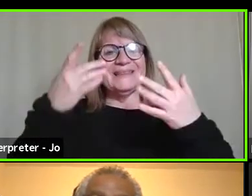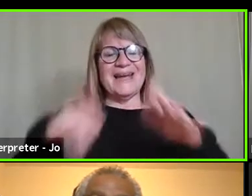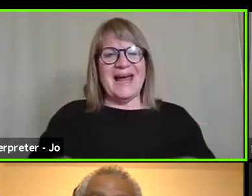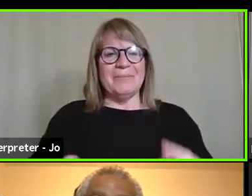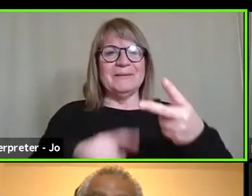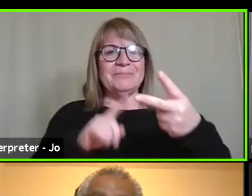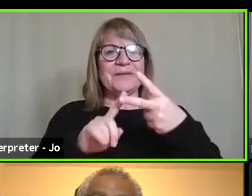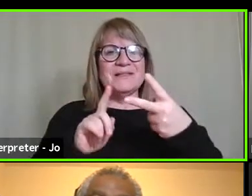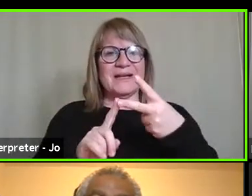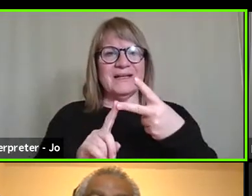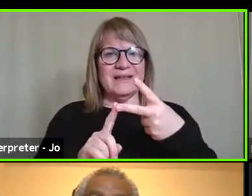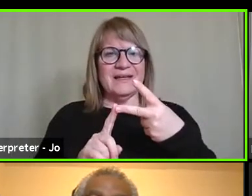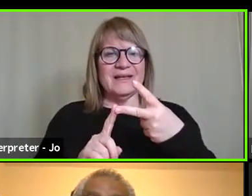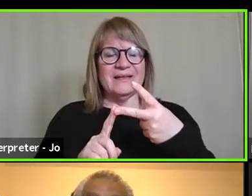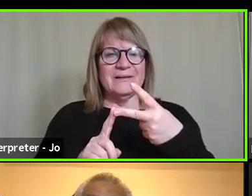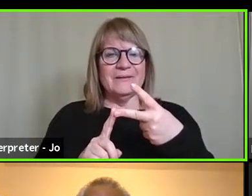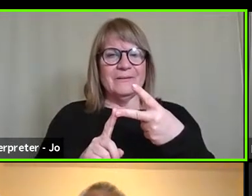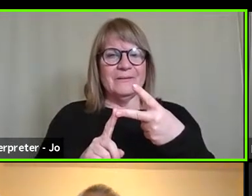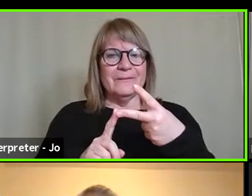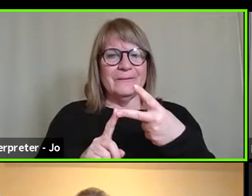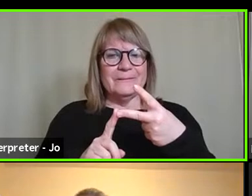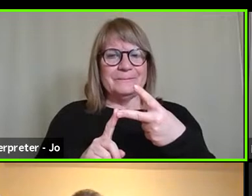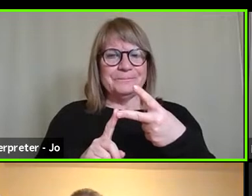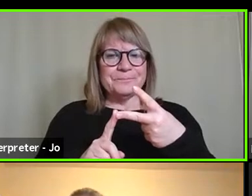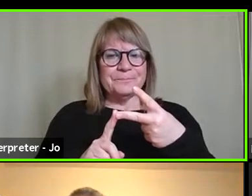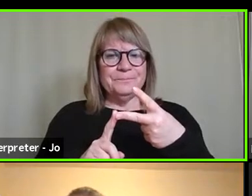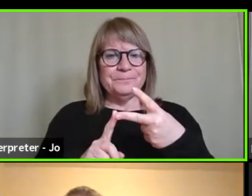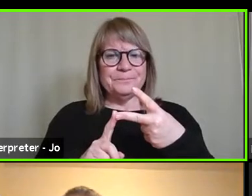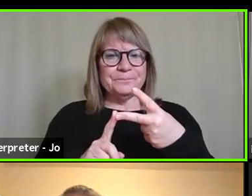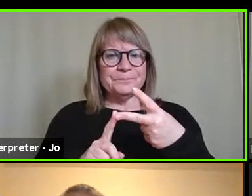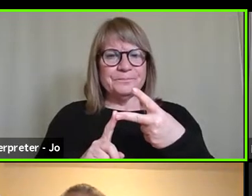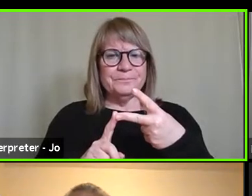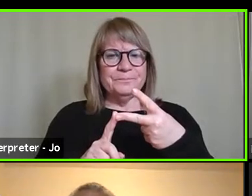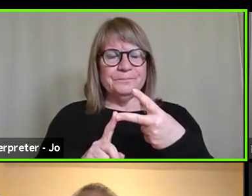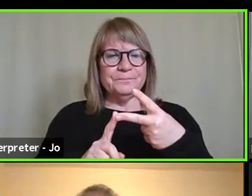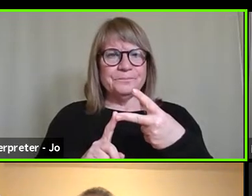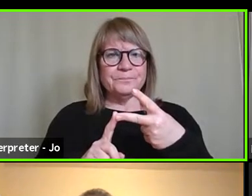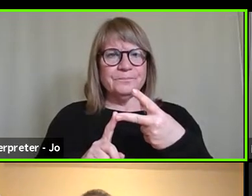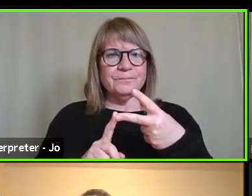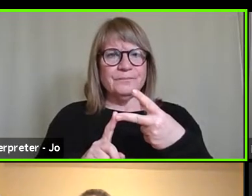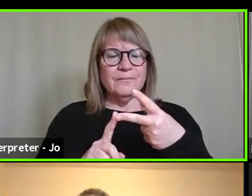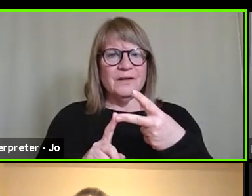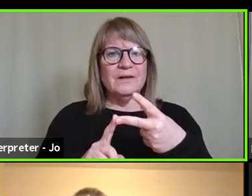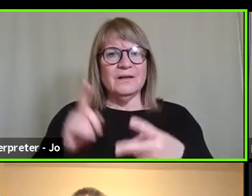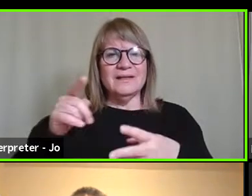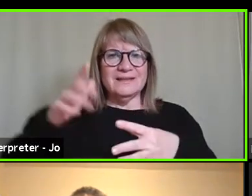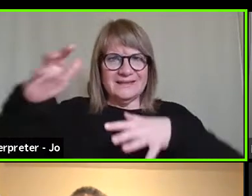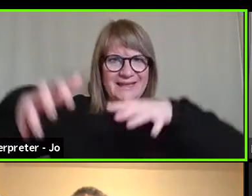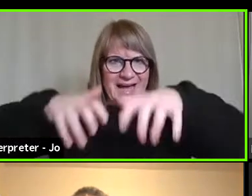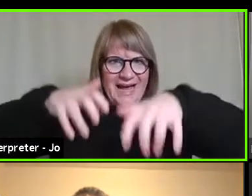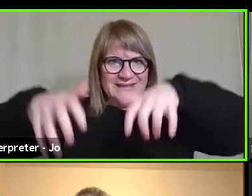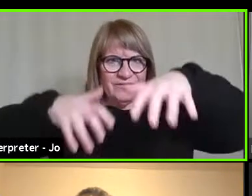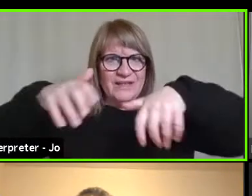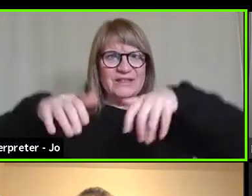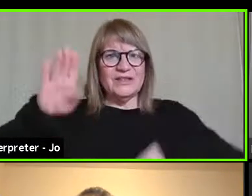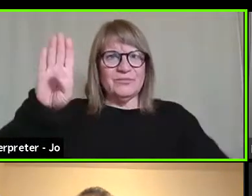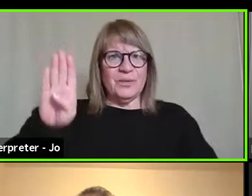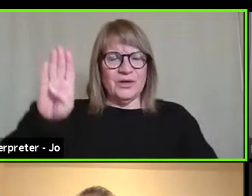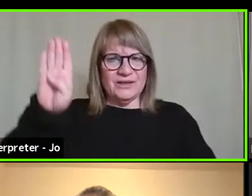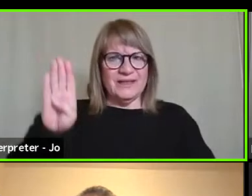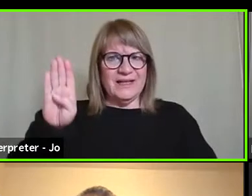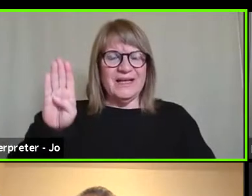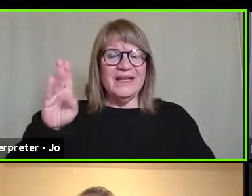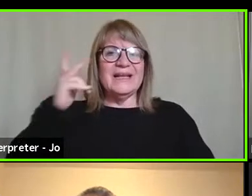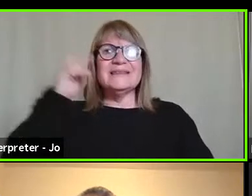second thing is working particularly around doing uh excavation of berkeley and seeing other people working on